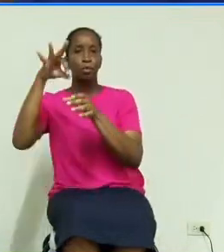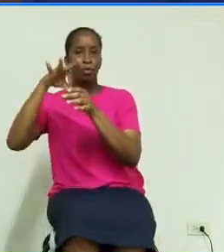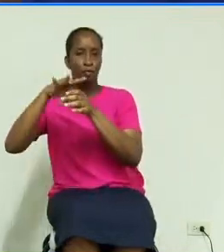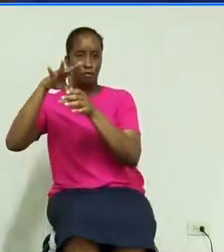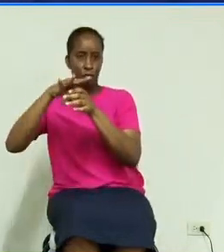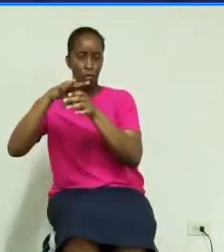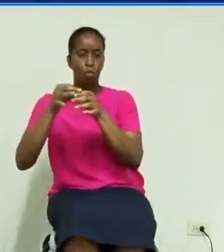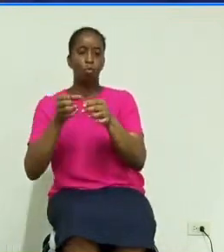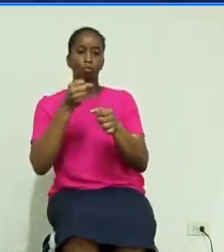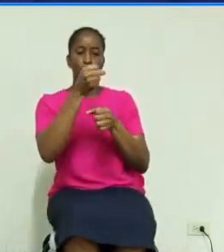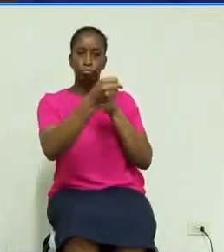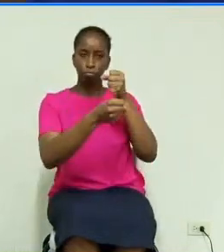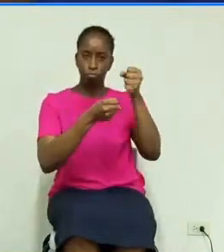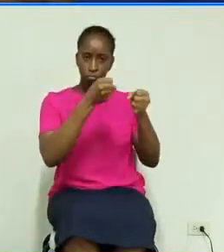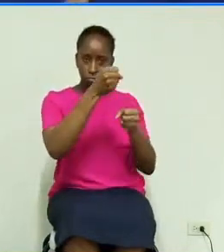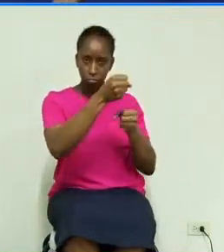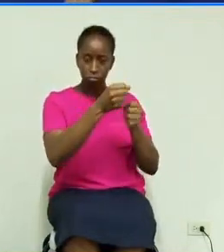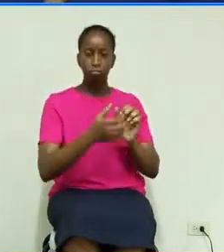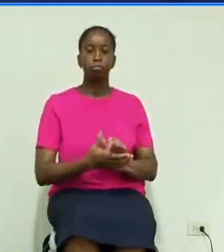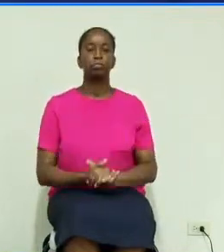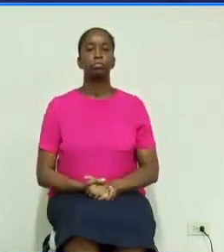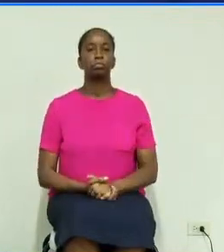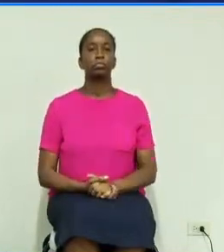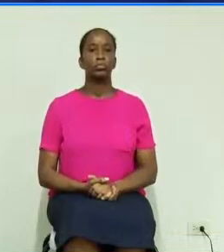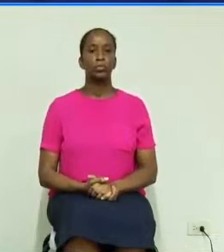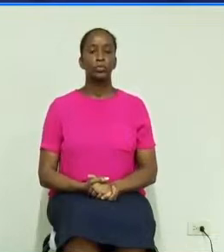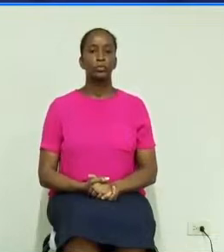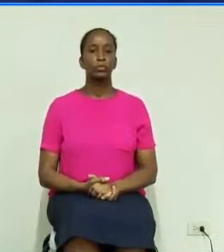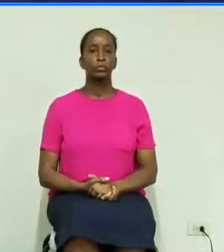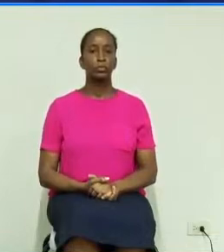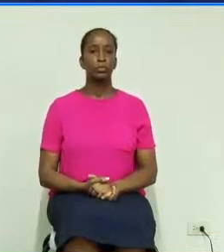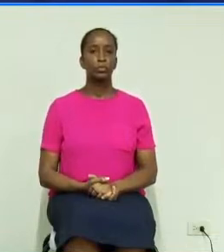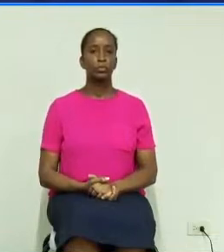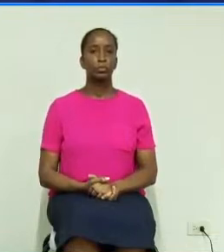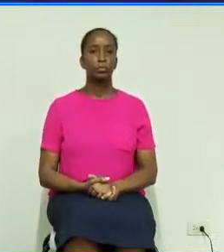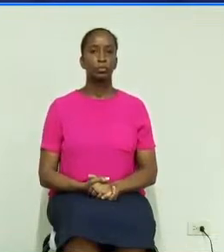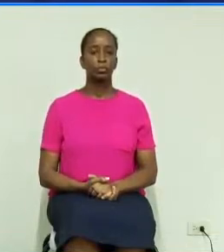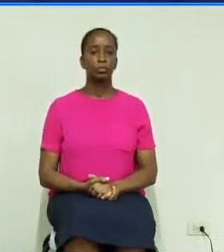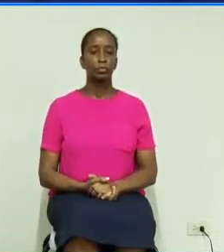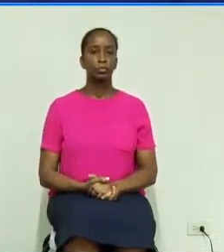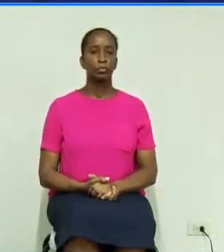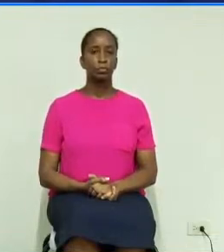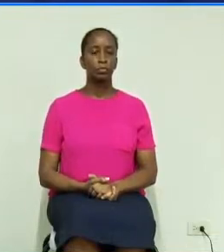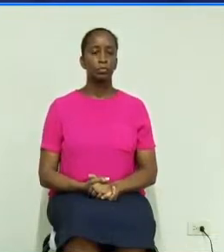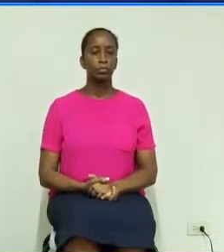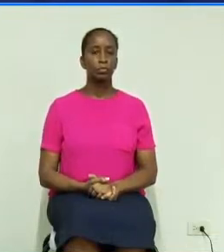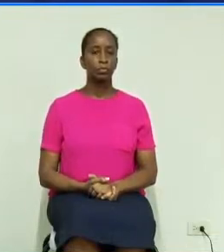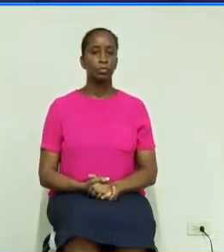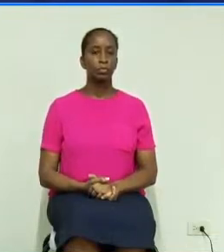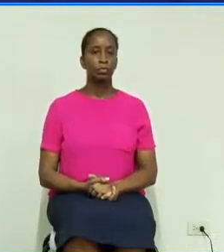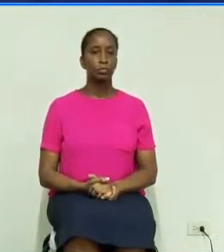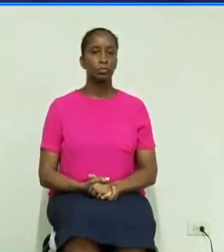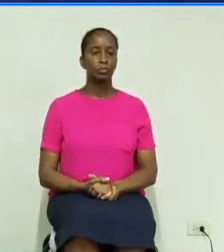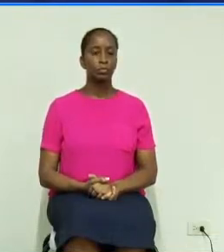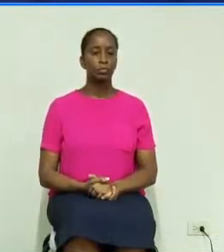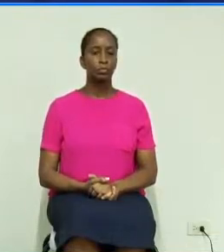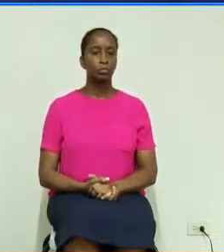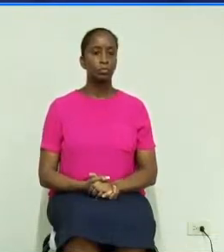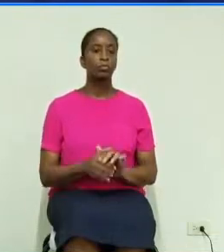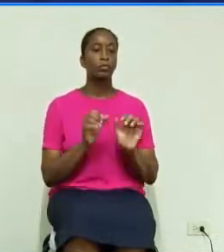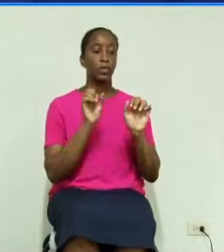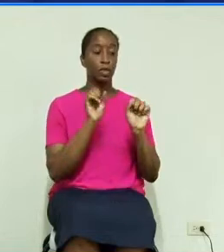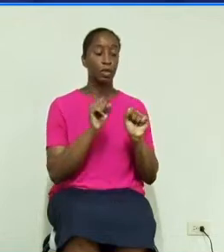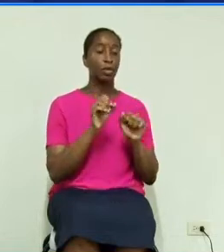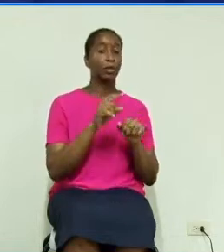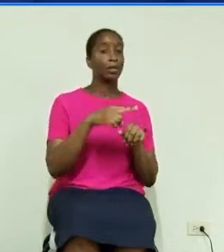these can also help to provide that oversight function,